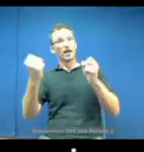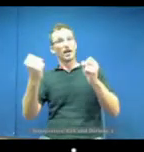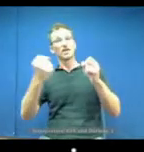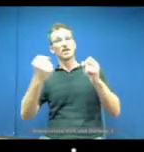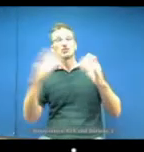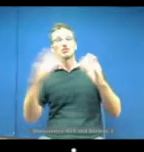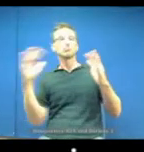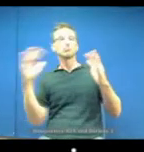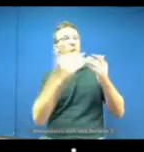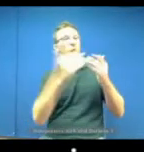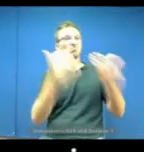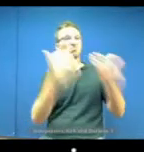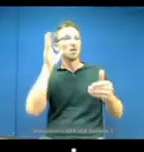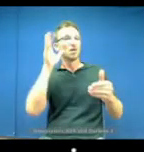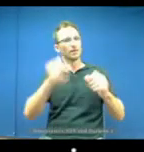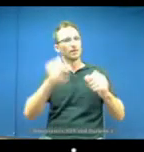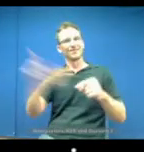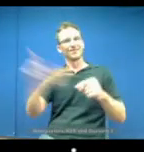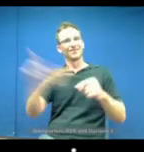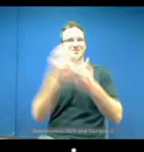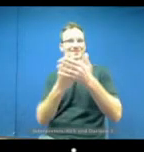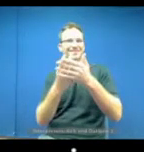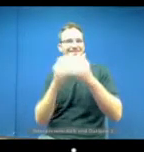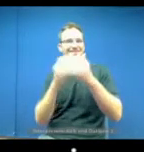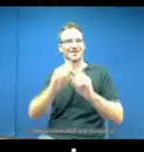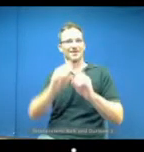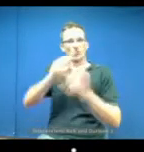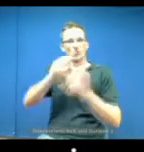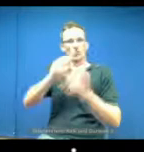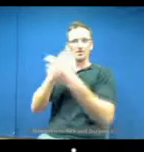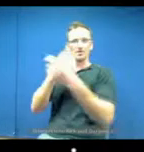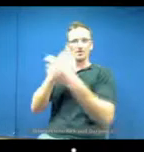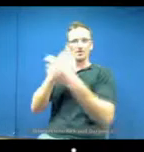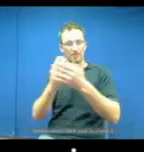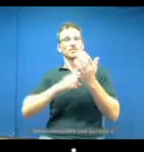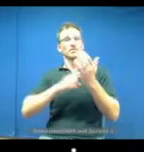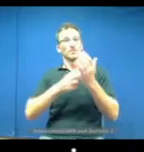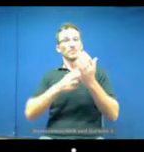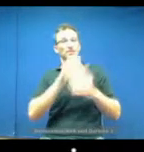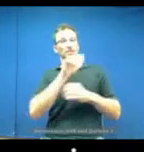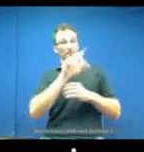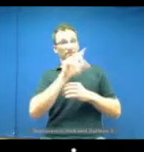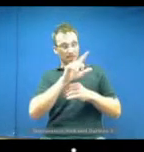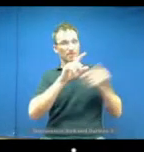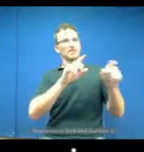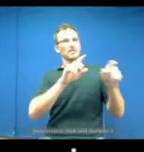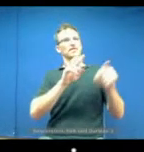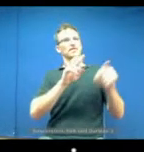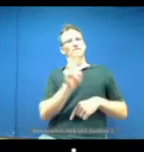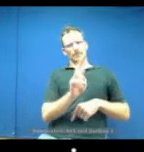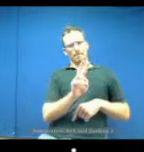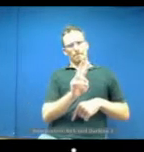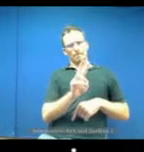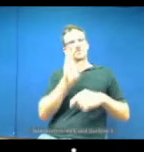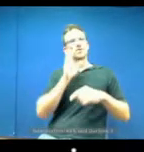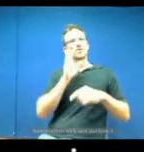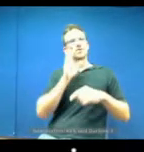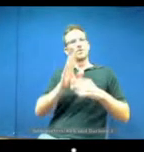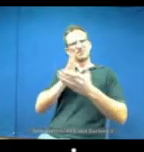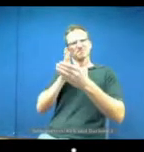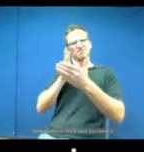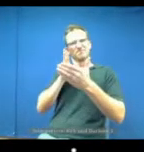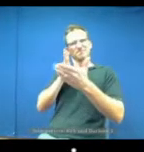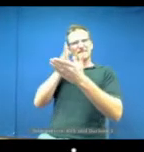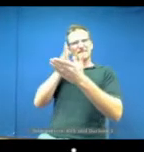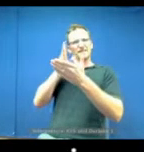So in a civil case, it's the victim bringing the case against the abuser. So in most circumstances, that person also has the